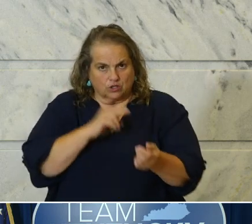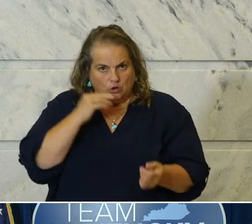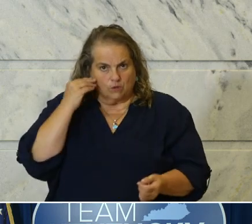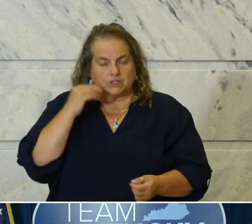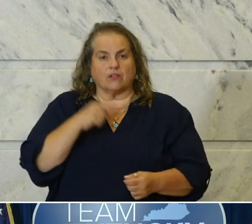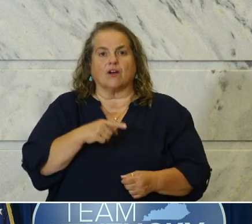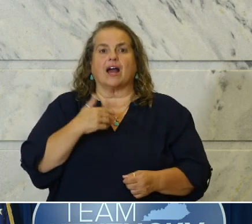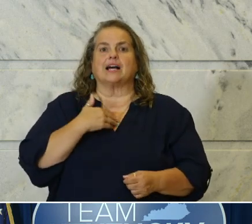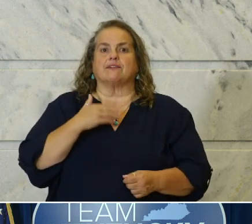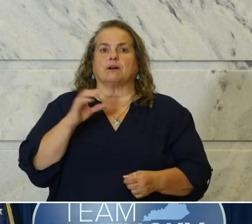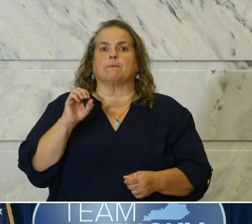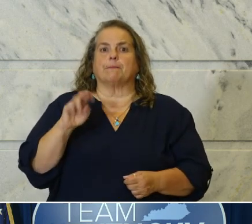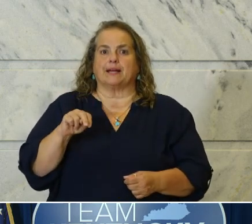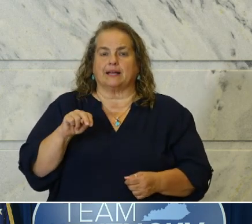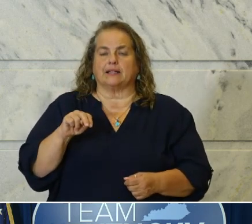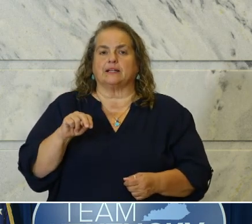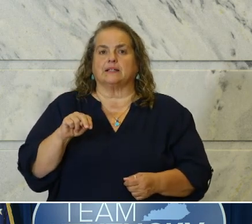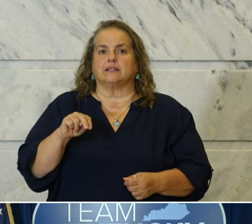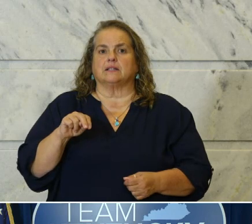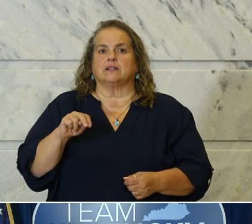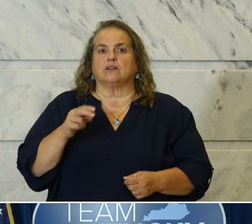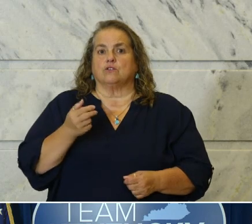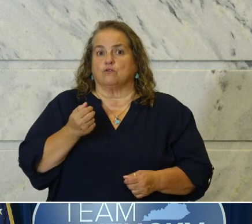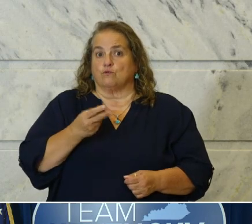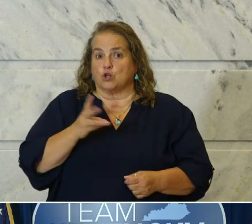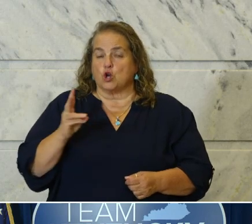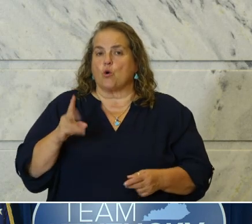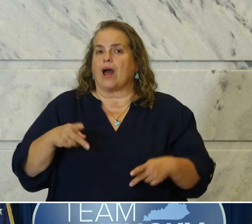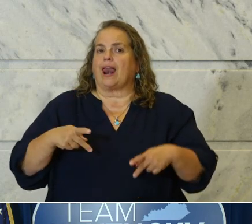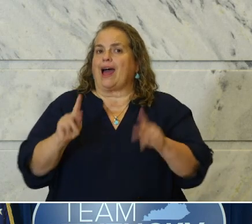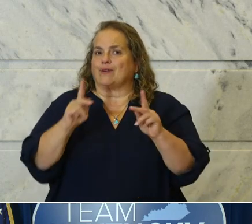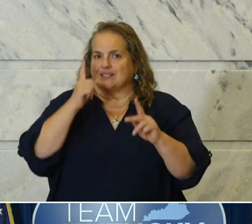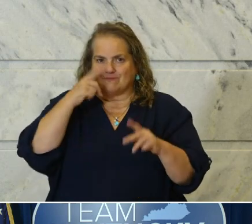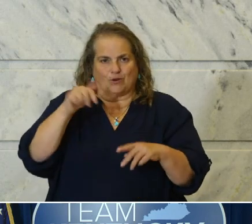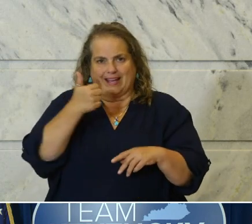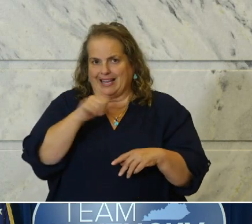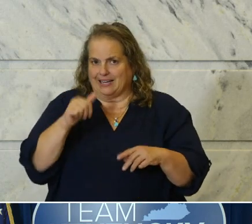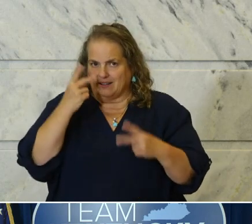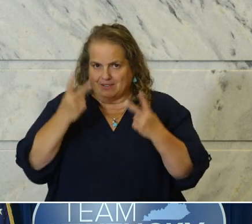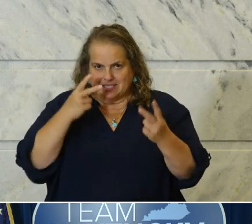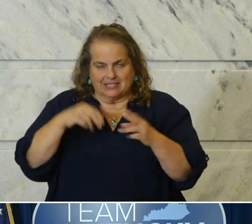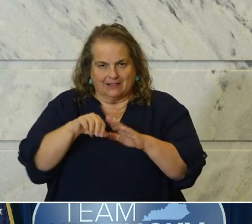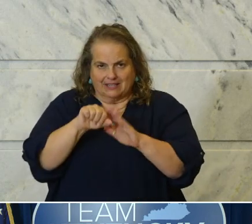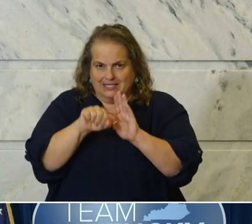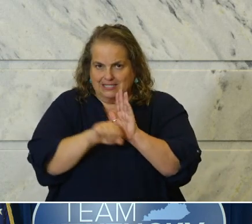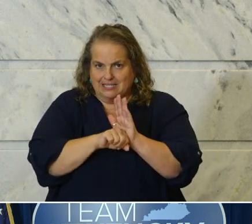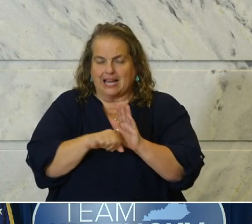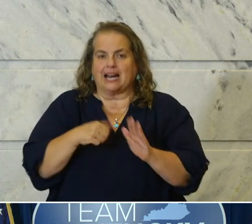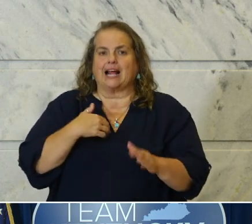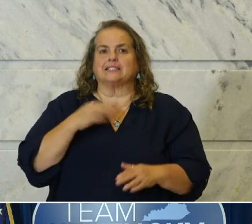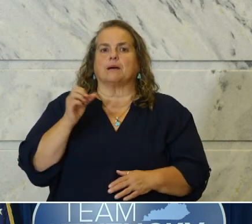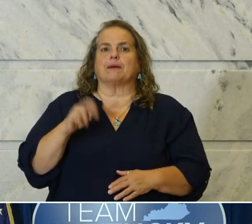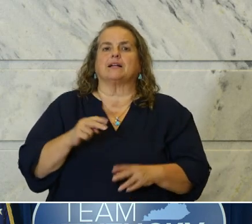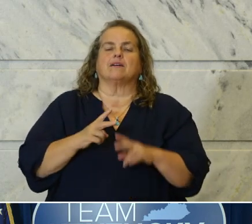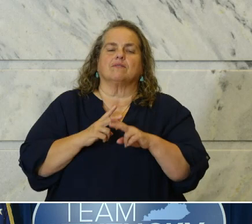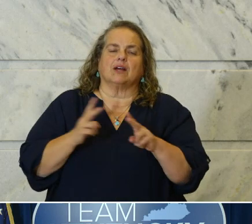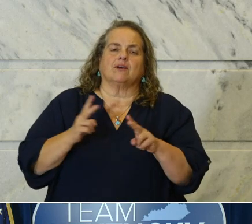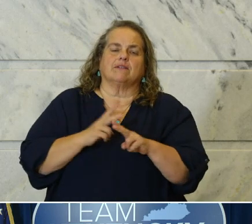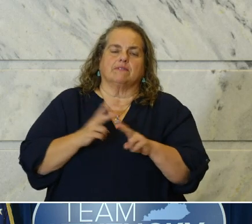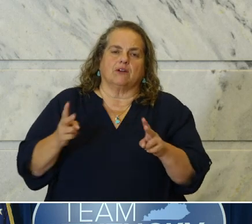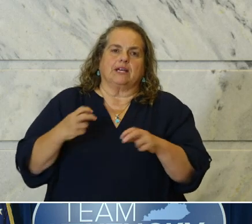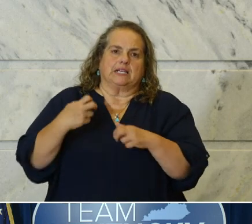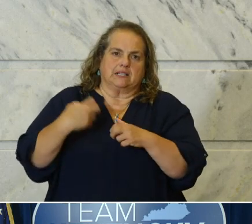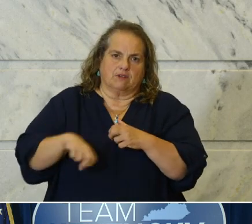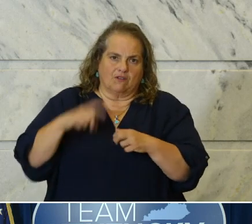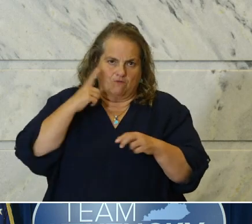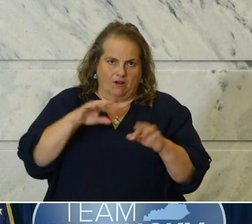There have been very few allowances for visitation in the state. It has been very, very difficult for